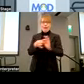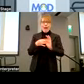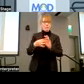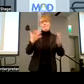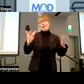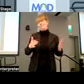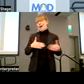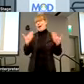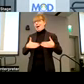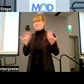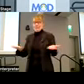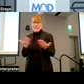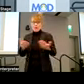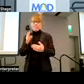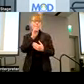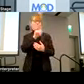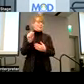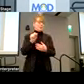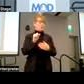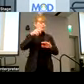start with this, my Massachusetts roots.